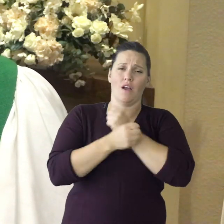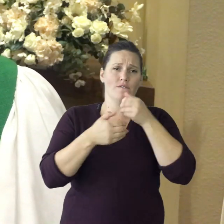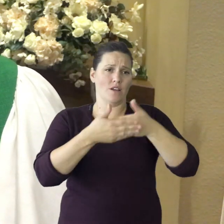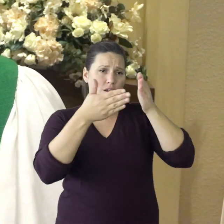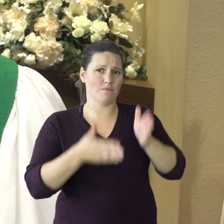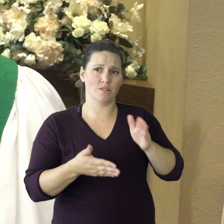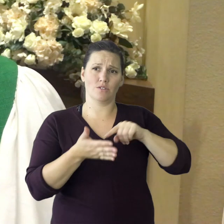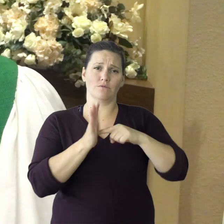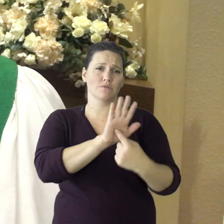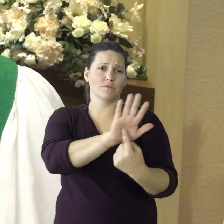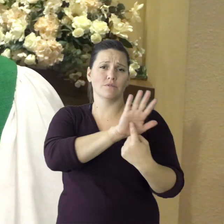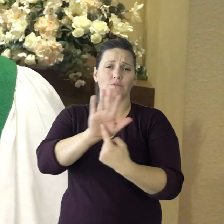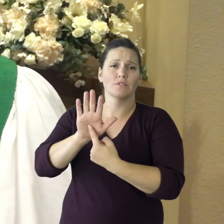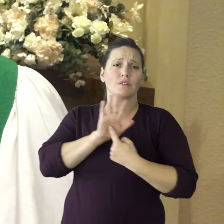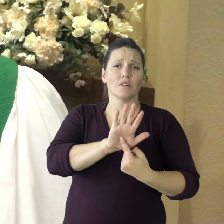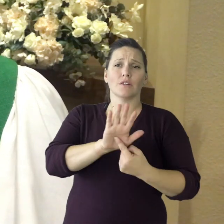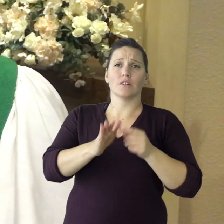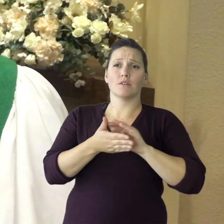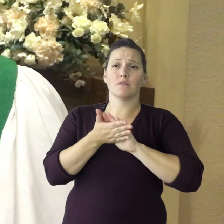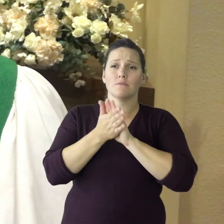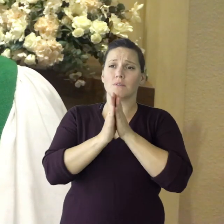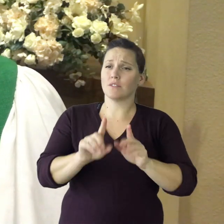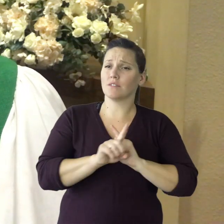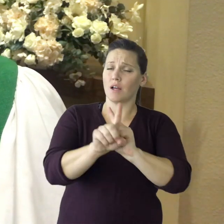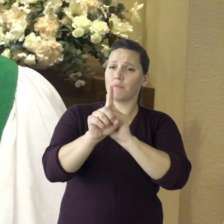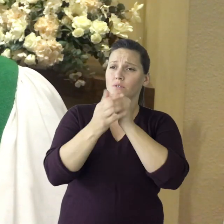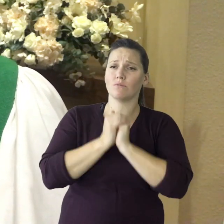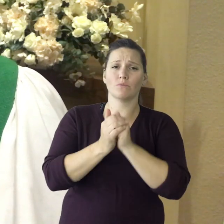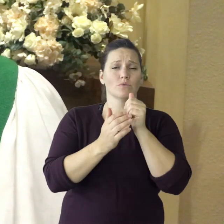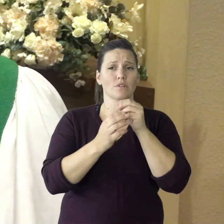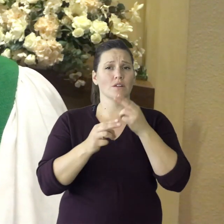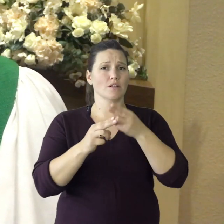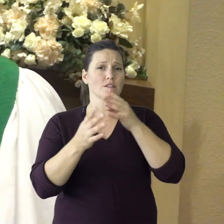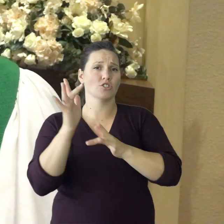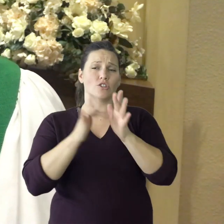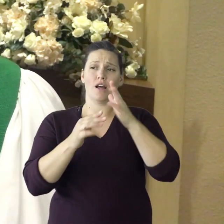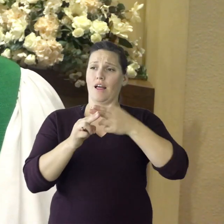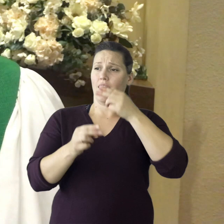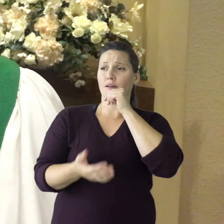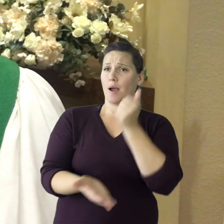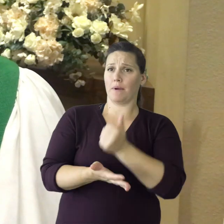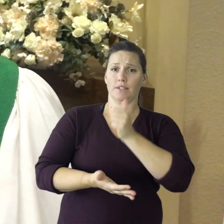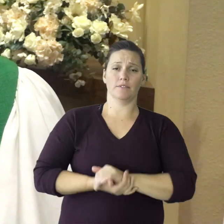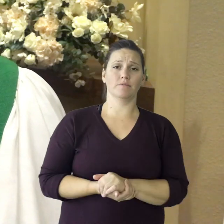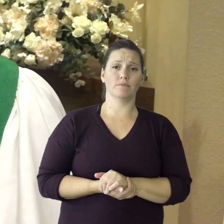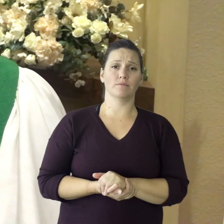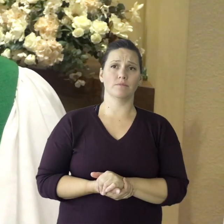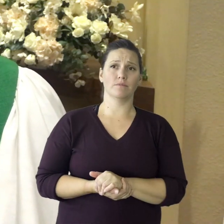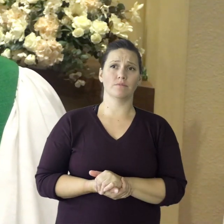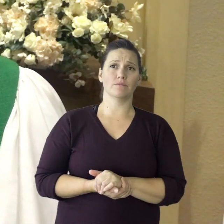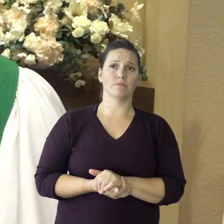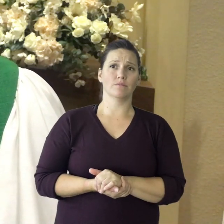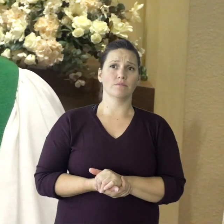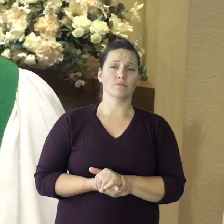you by loving our neighbor and showing ourselves to be your disciples. We pray this in Jesus' name.